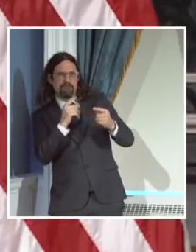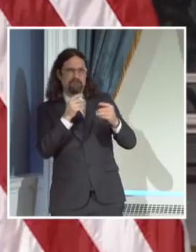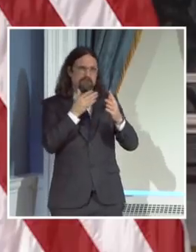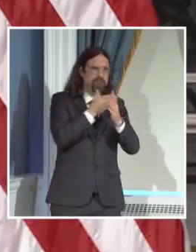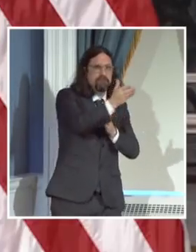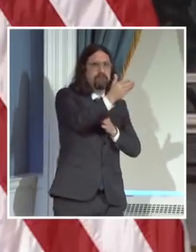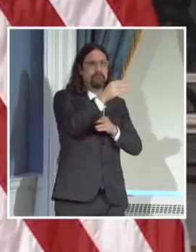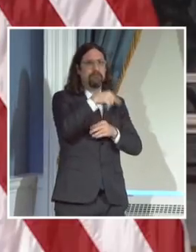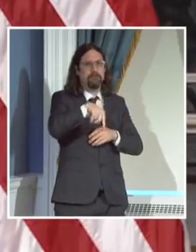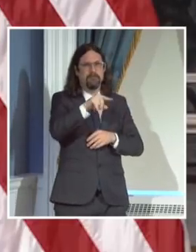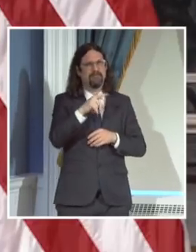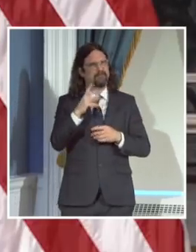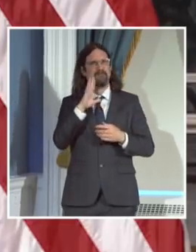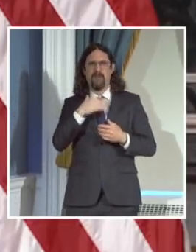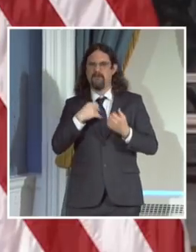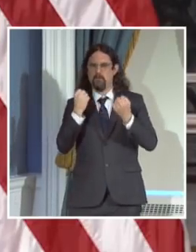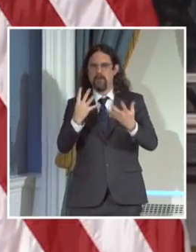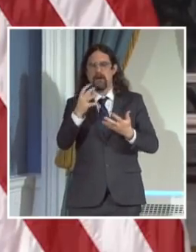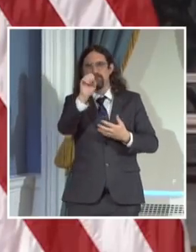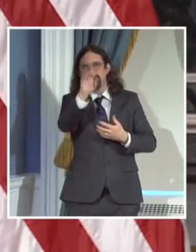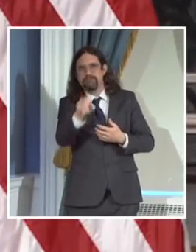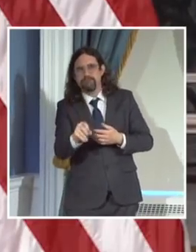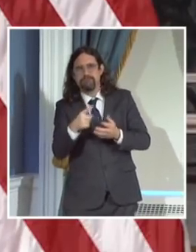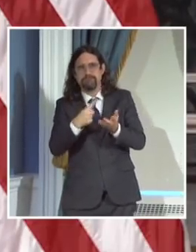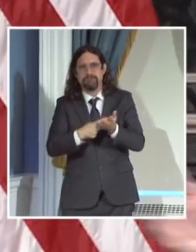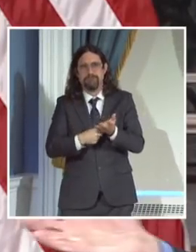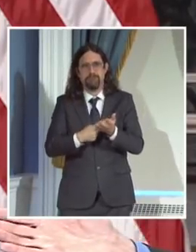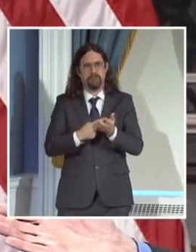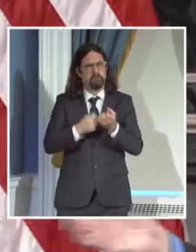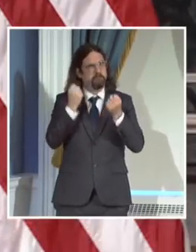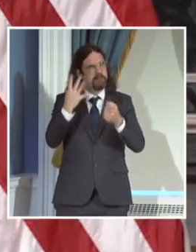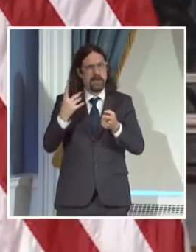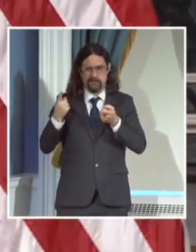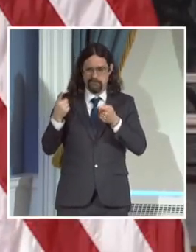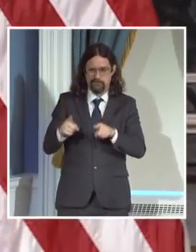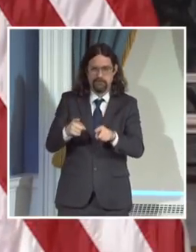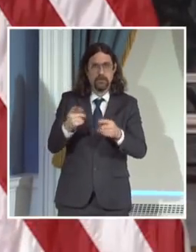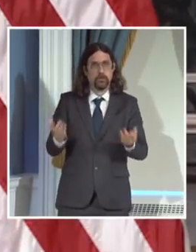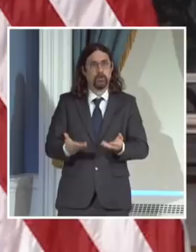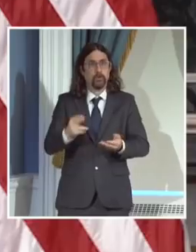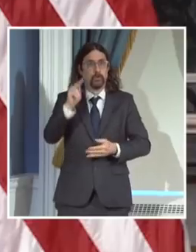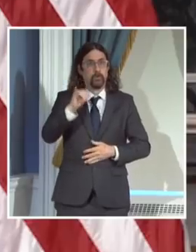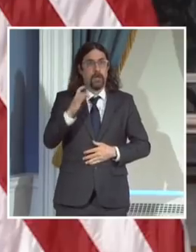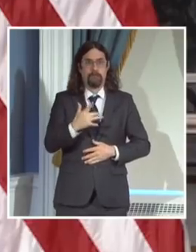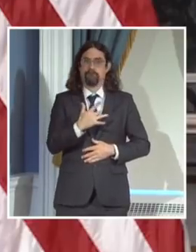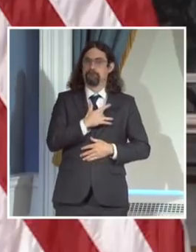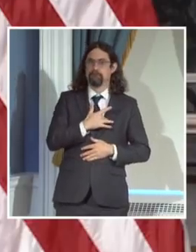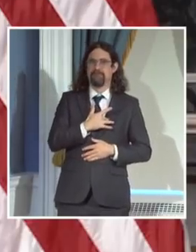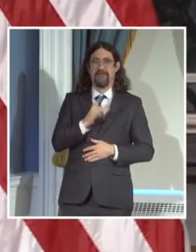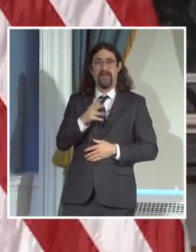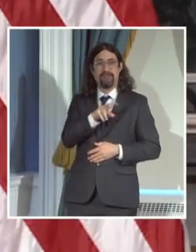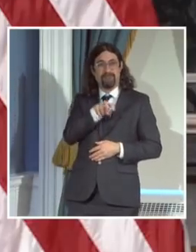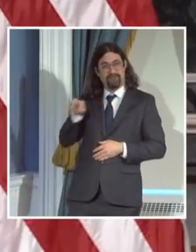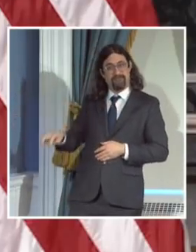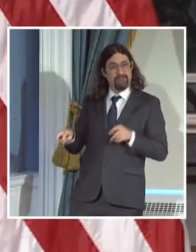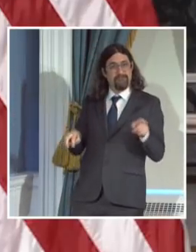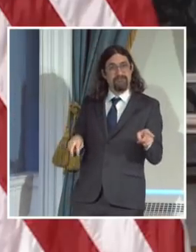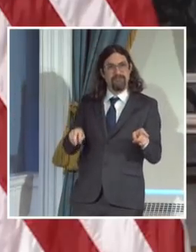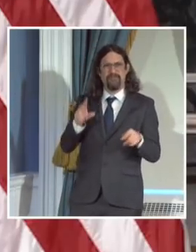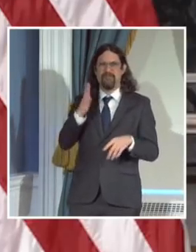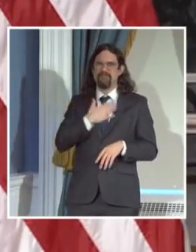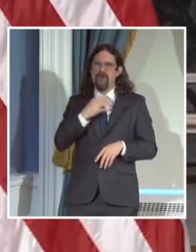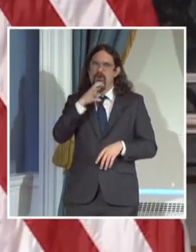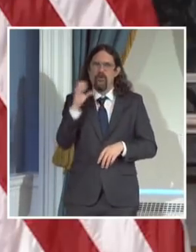for New York City right now. And in a few minutes, I'm going to talk about an old friend who has returned, and we are so happy he's